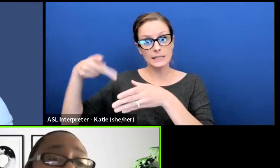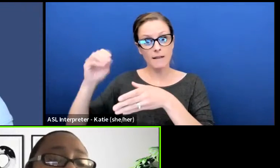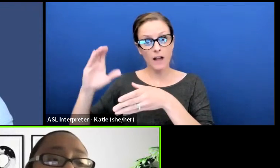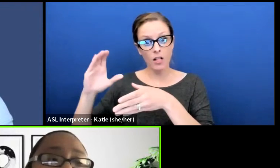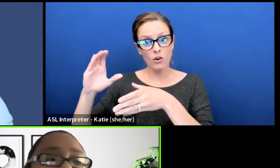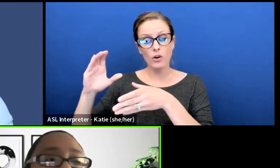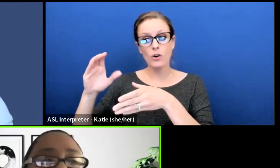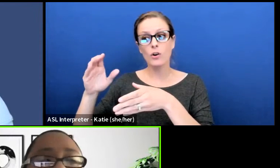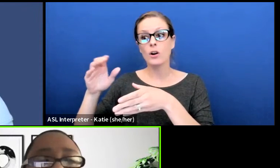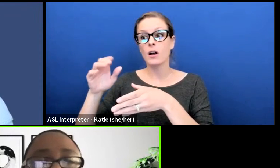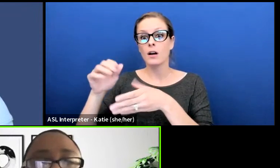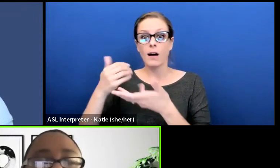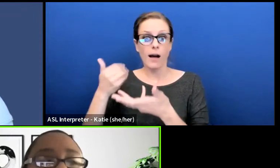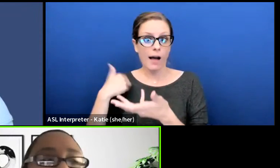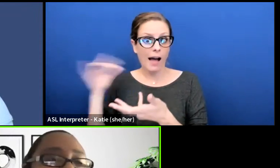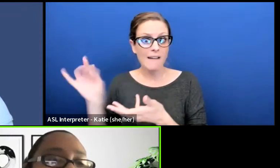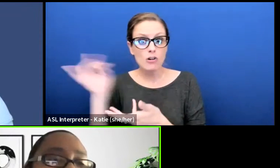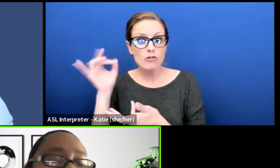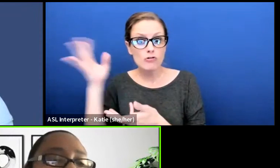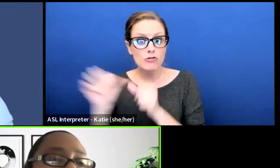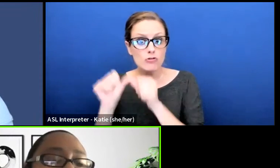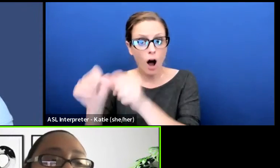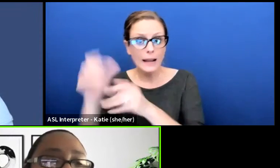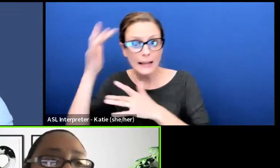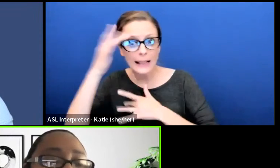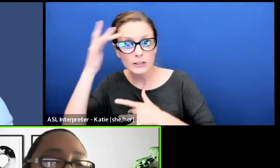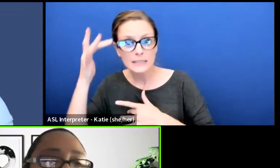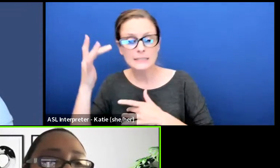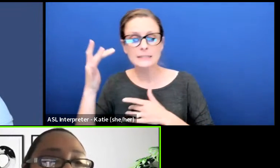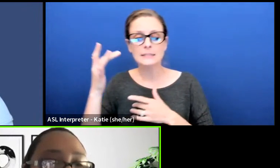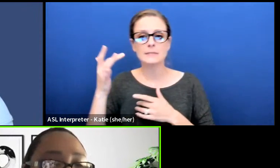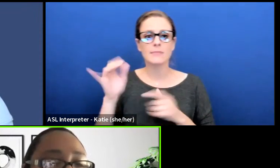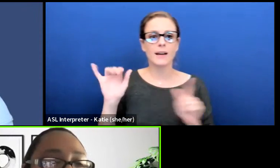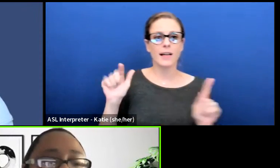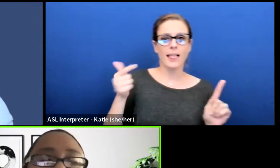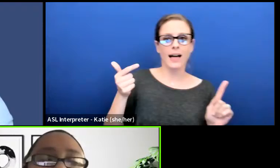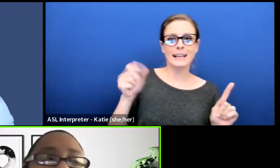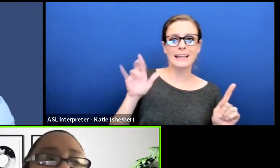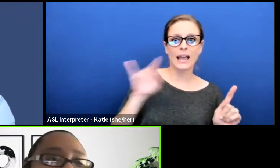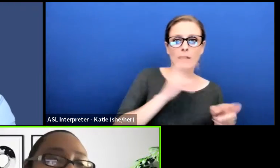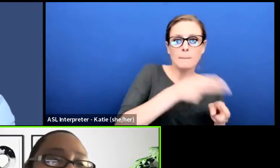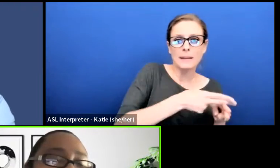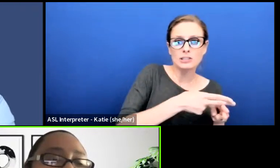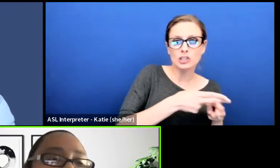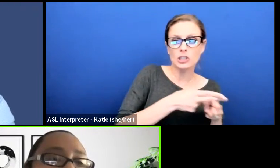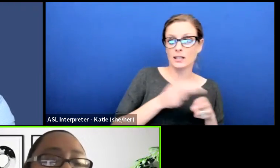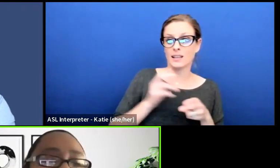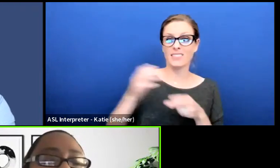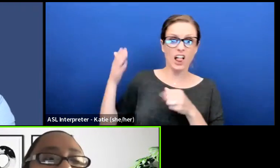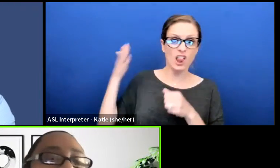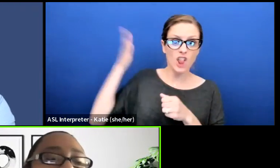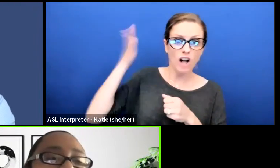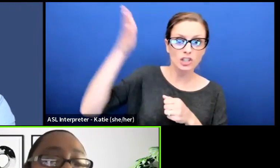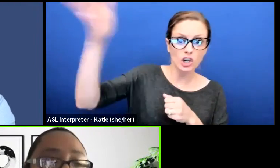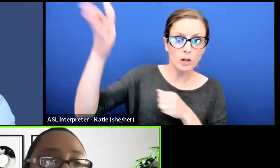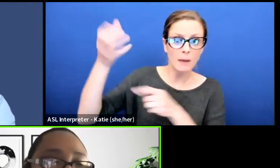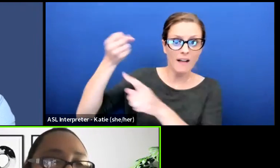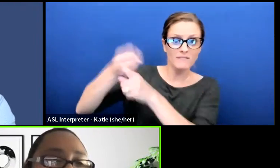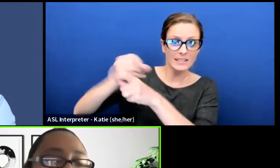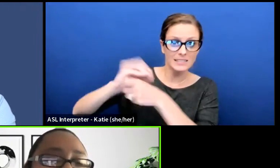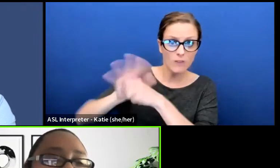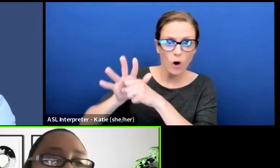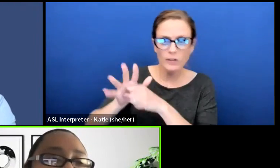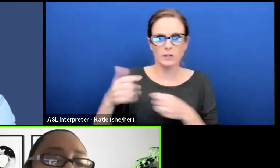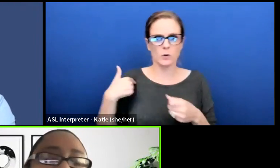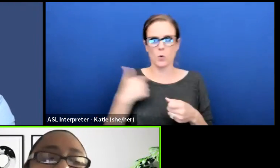suffering chronic illnesses. Like, Gary said, we still don't know the long-term effects of COVID. And just, as much as we can try to avoid